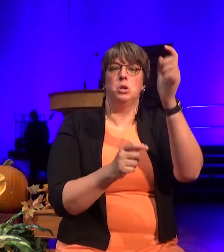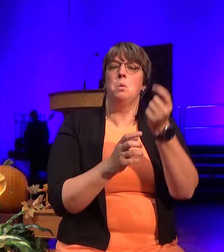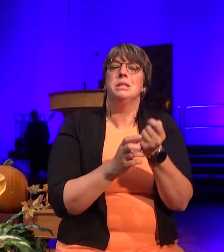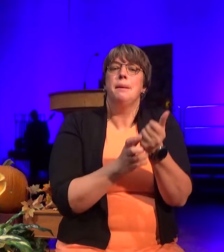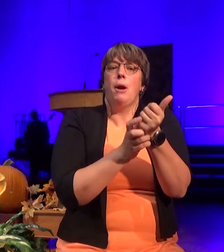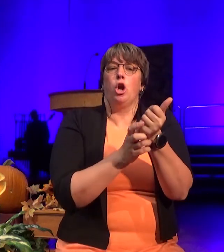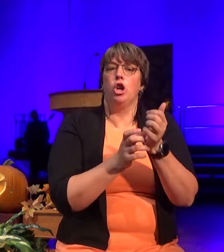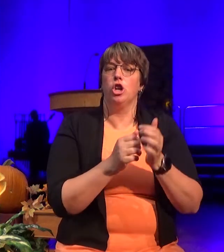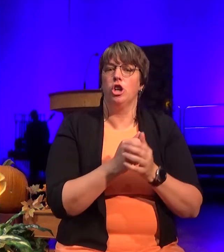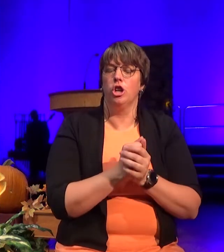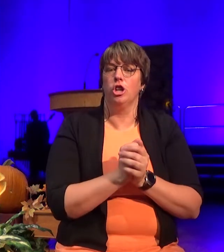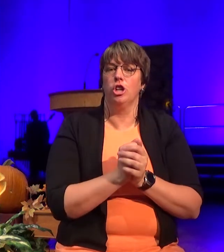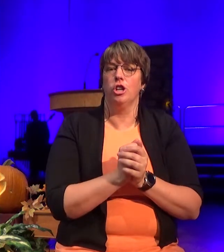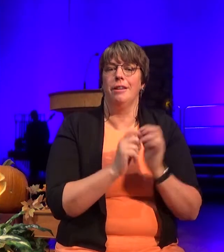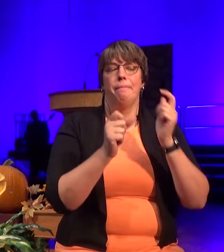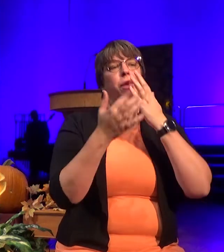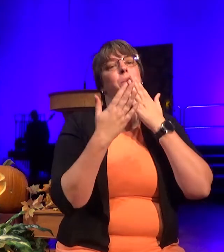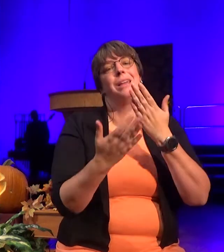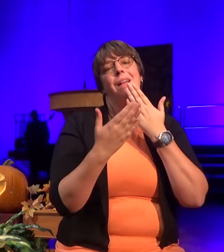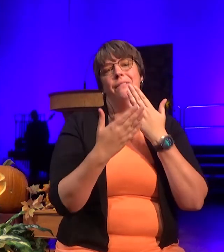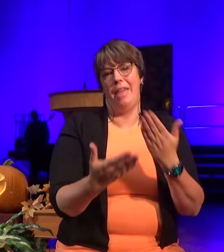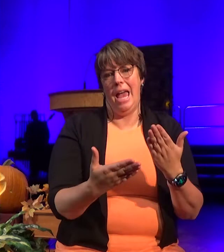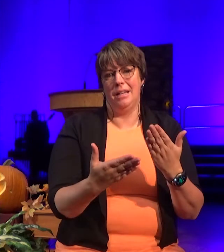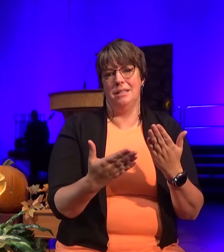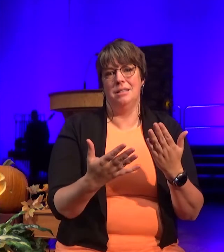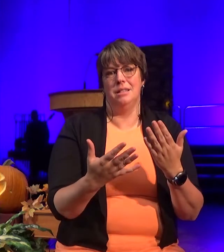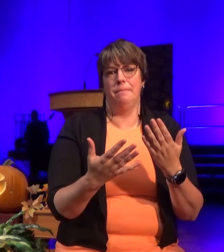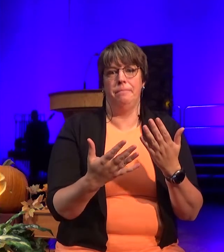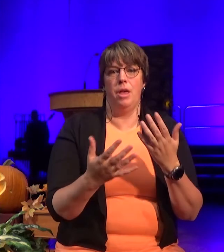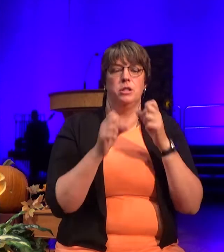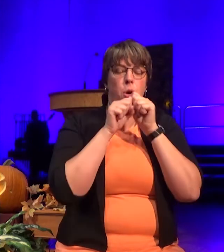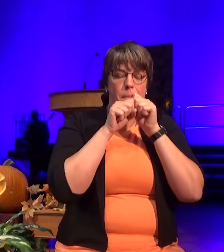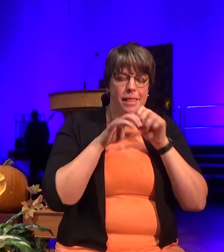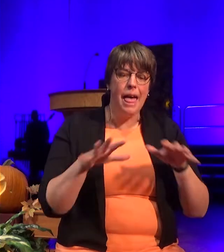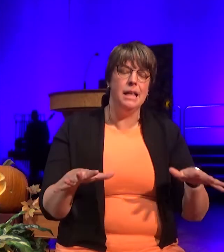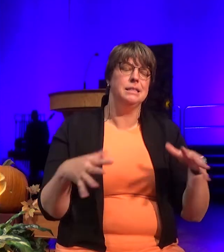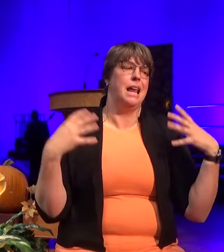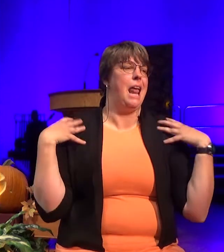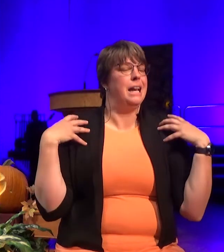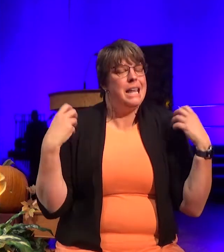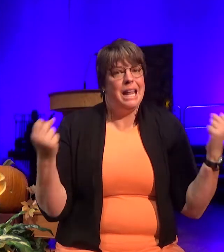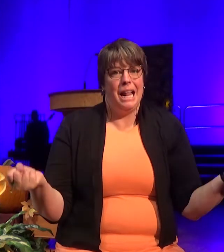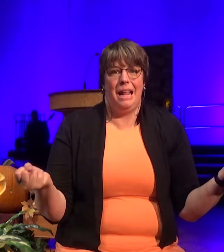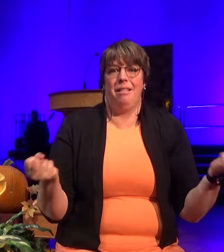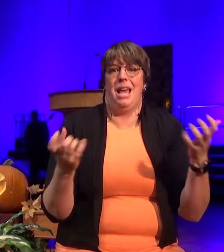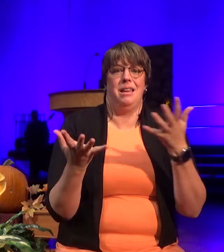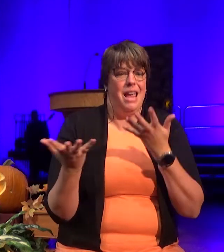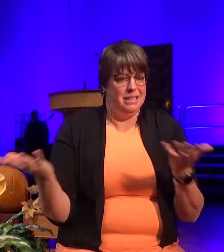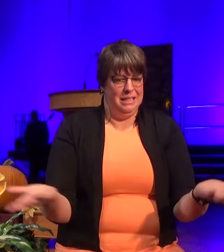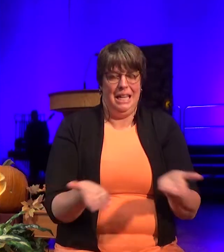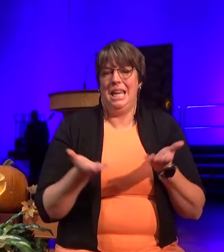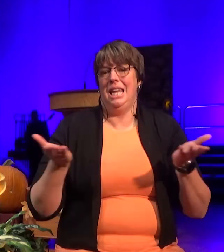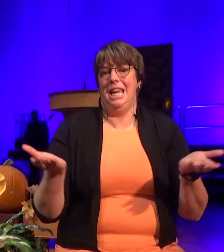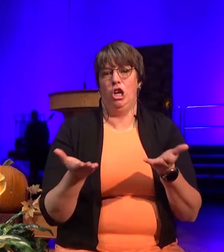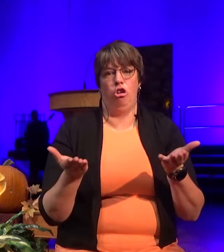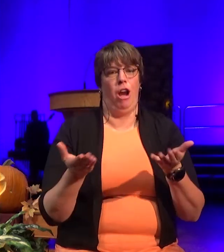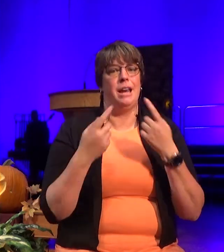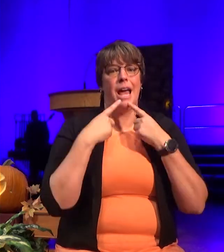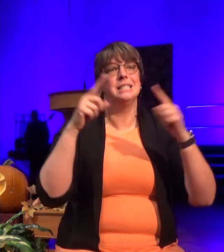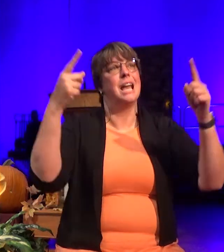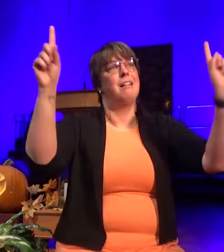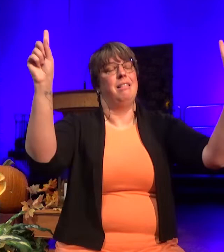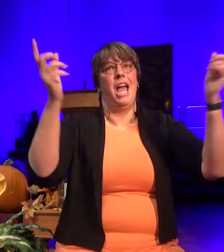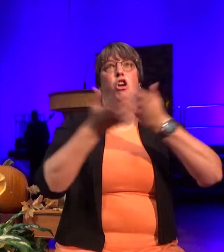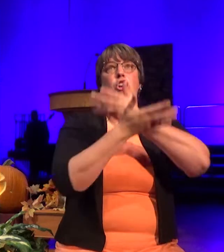this. So blessedness and healing is abound. And so I just declare this into being with